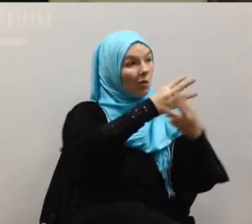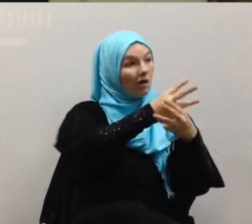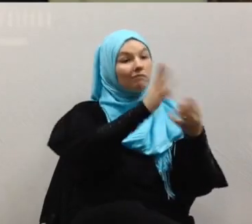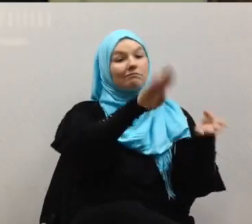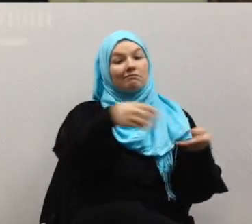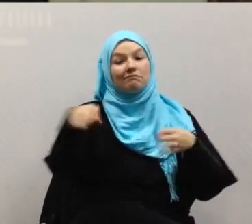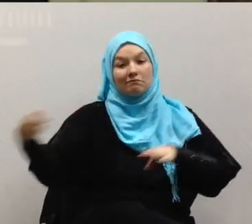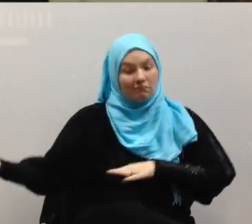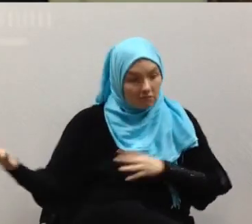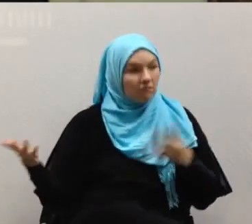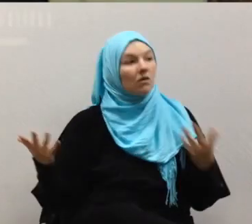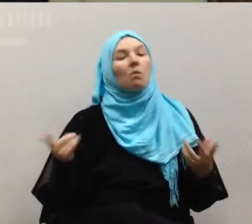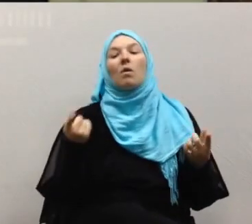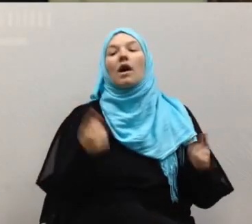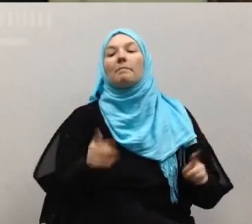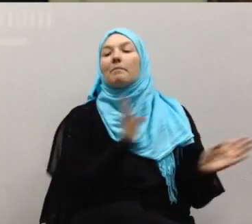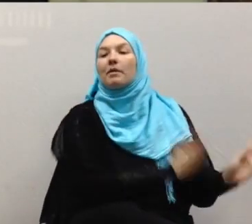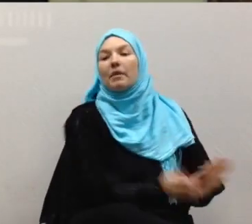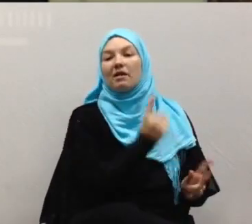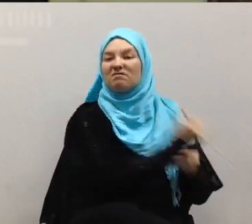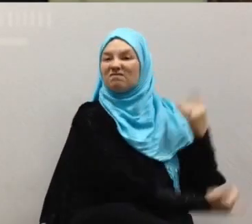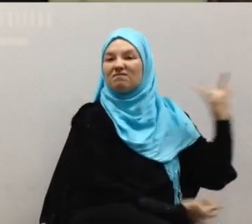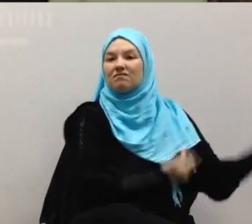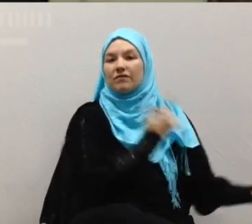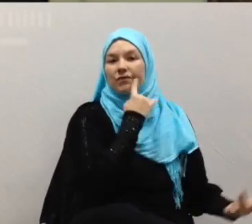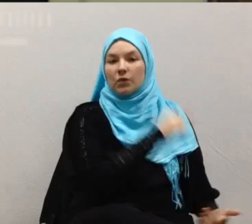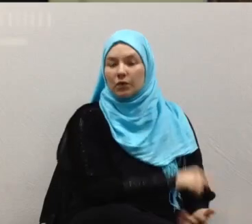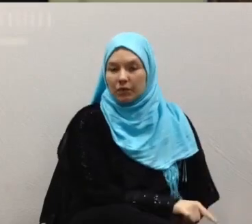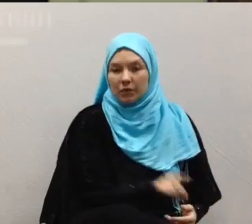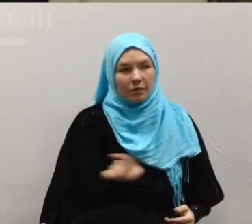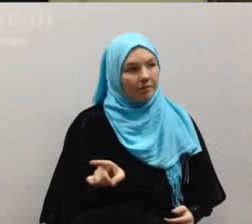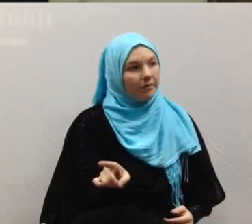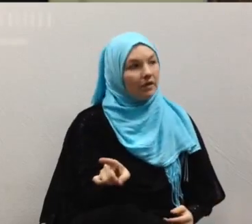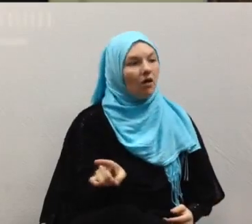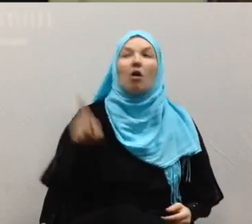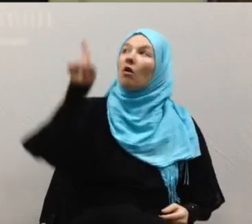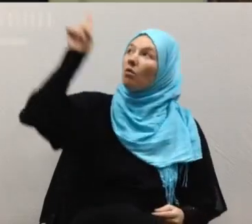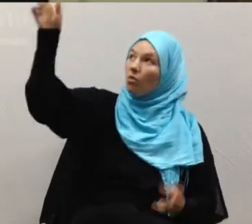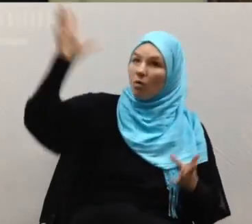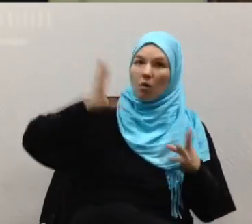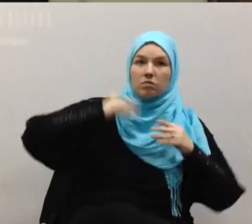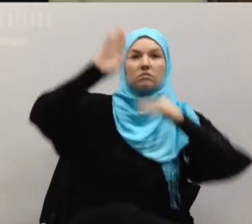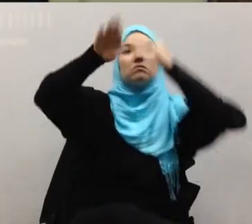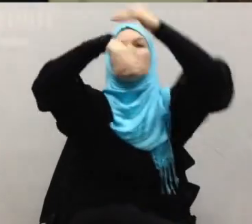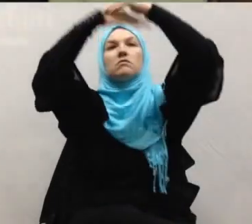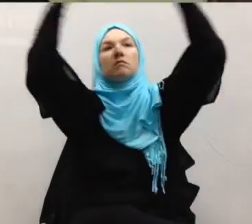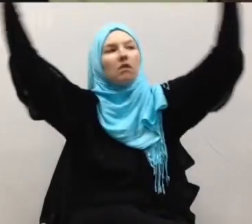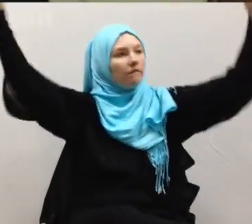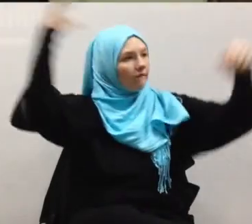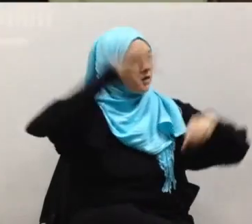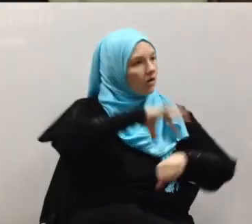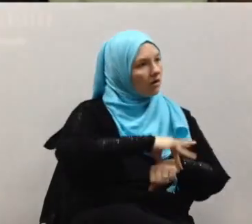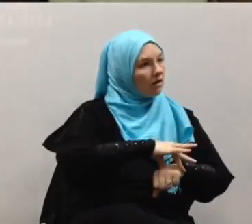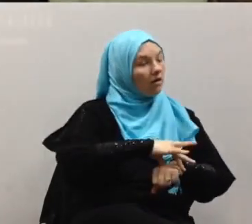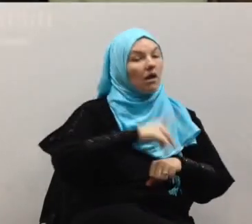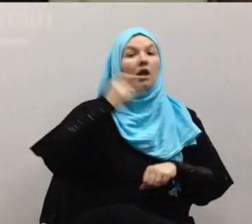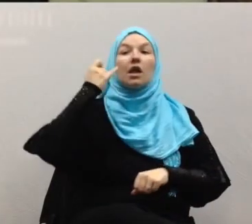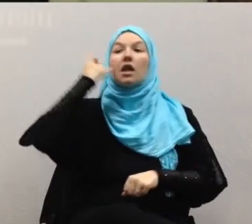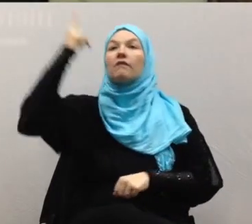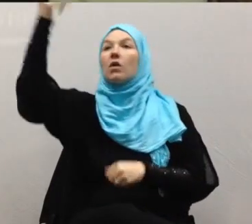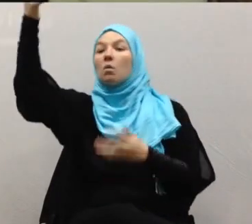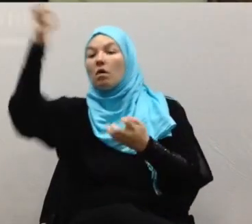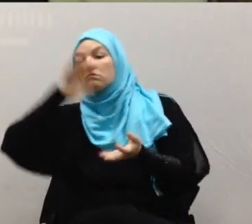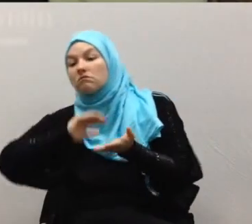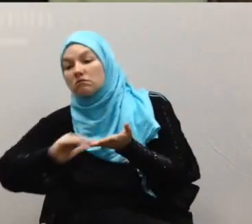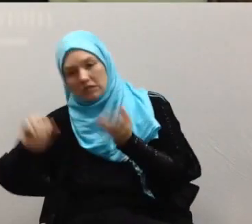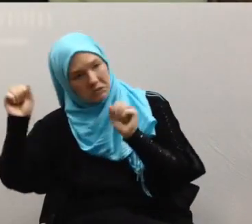And to Allah belongs the dominion of the heavens and the earth. He forgives whom He wills and punishes whom He wills. And ever is